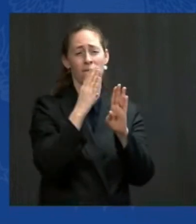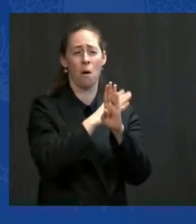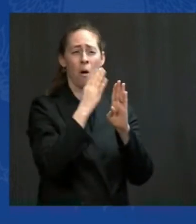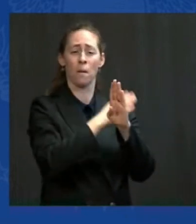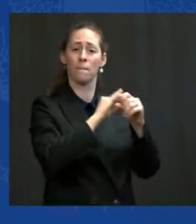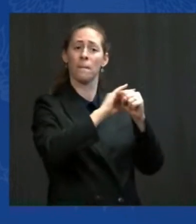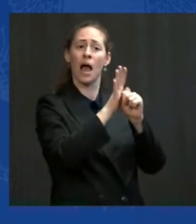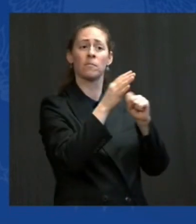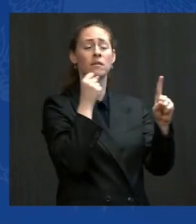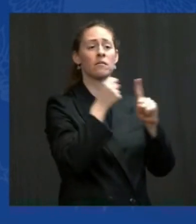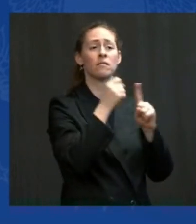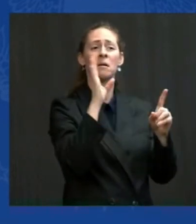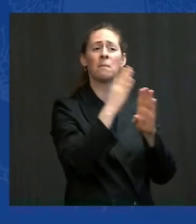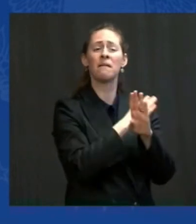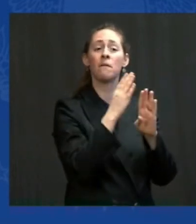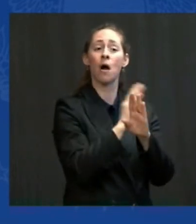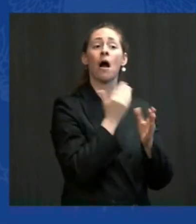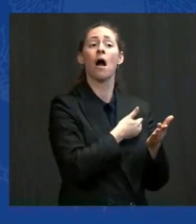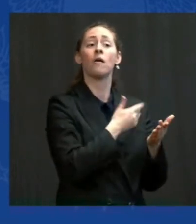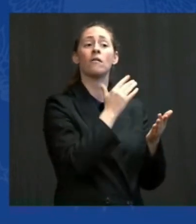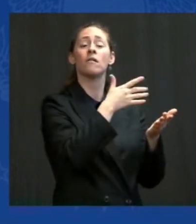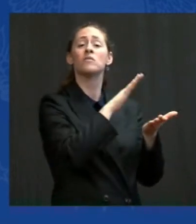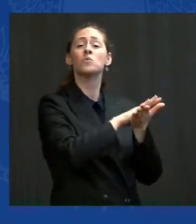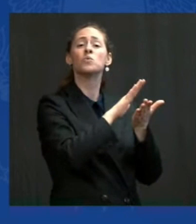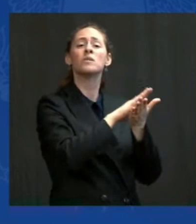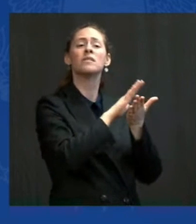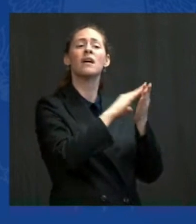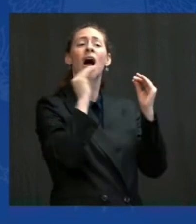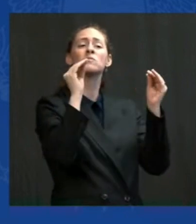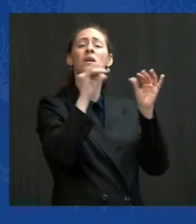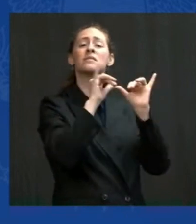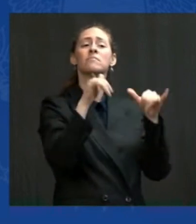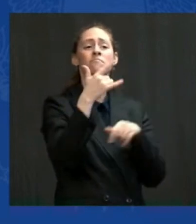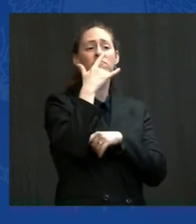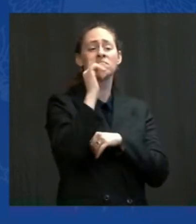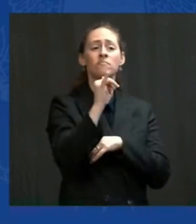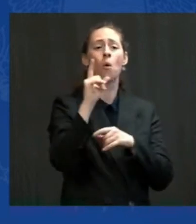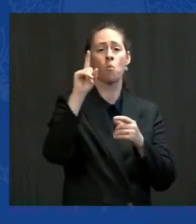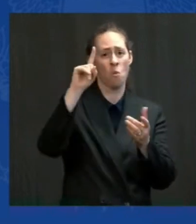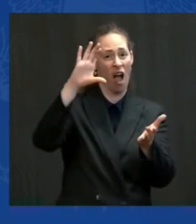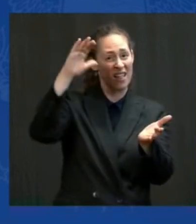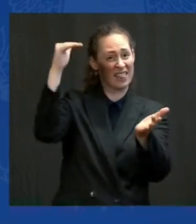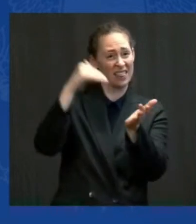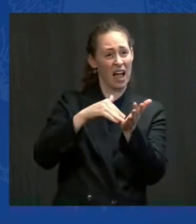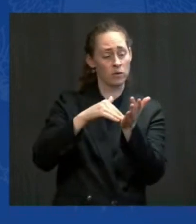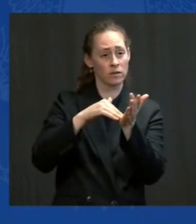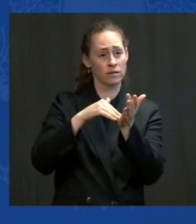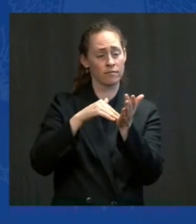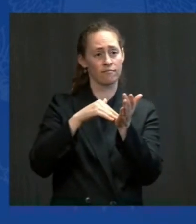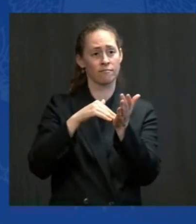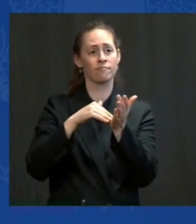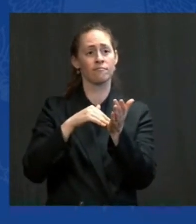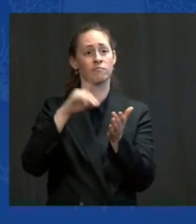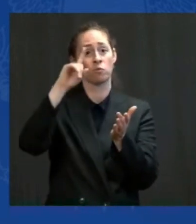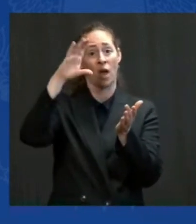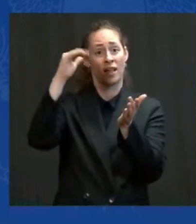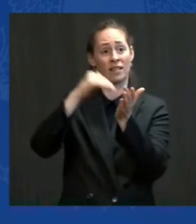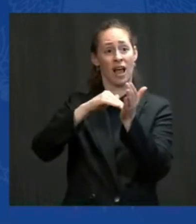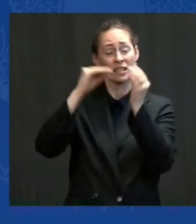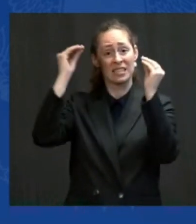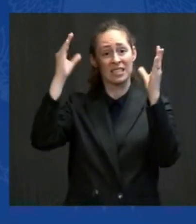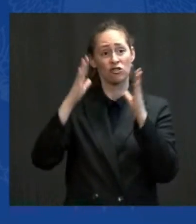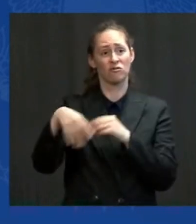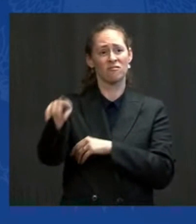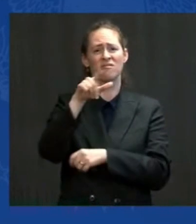system was 100,000 teachers short here in America, particularly in high-demand areas. Our children are